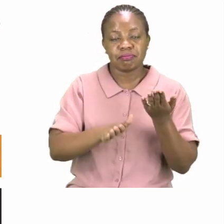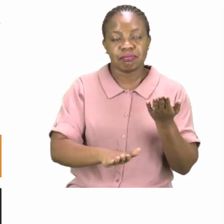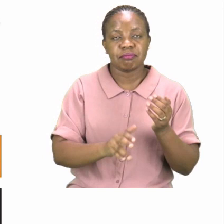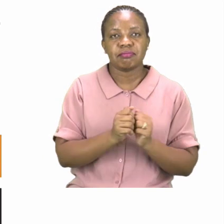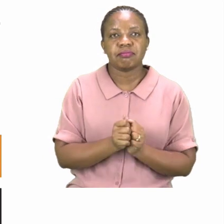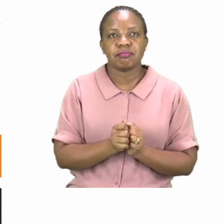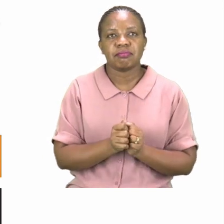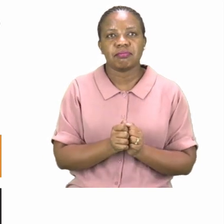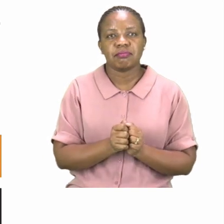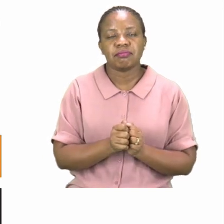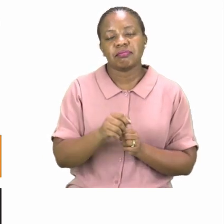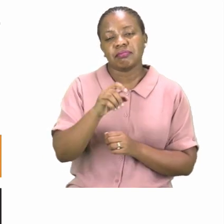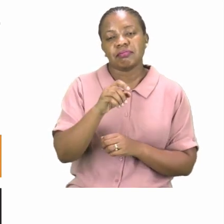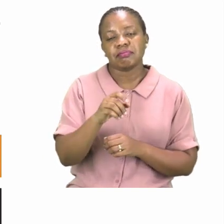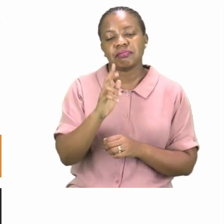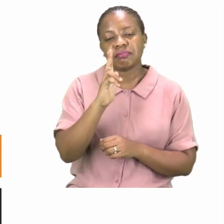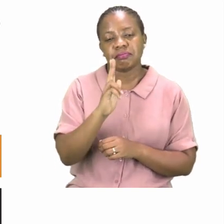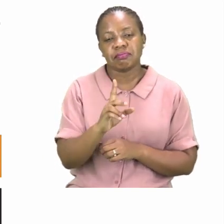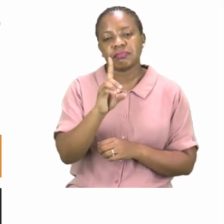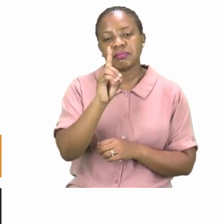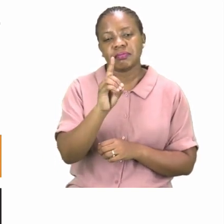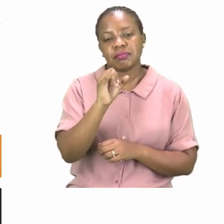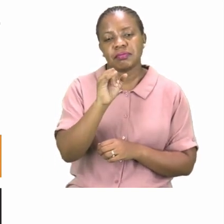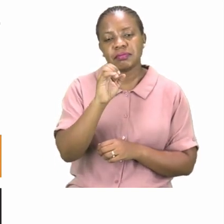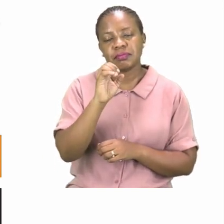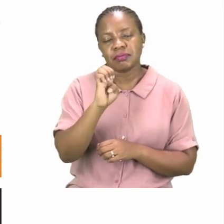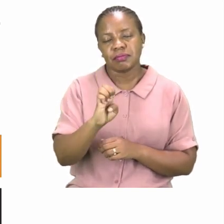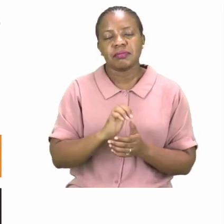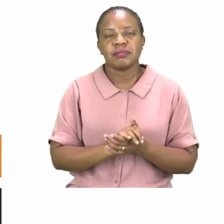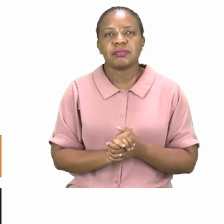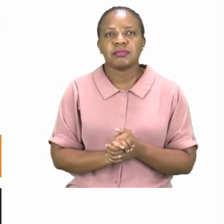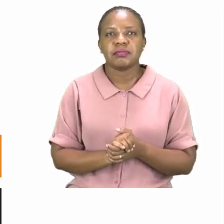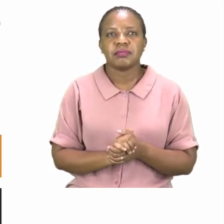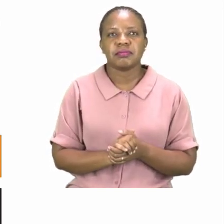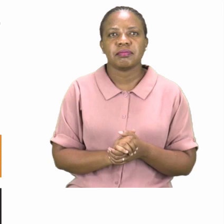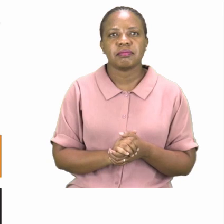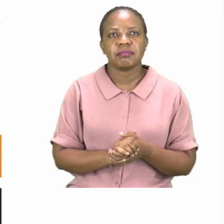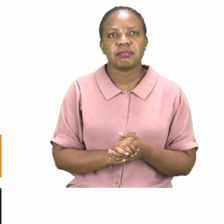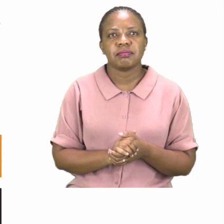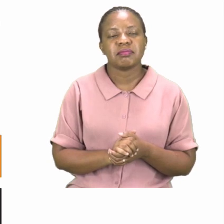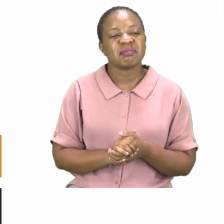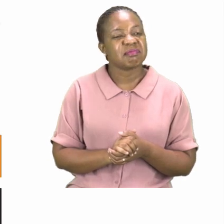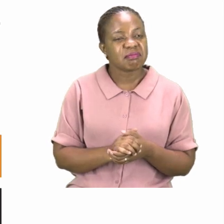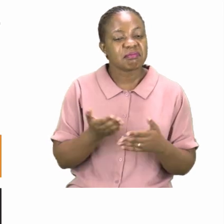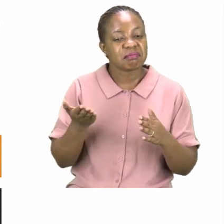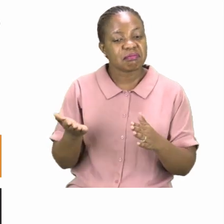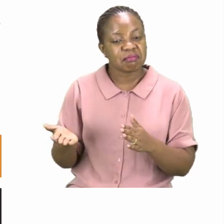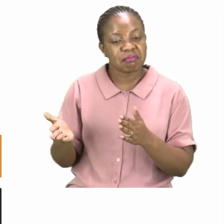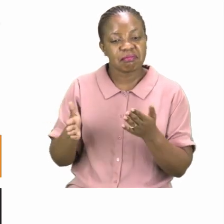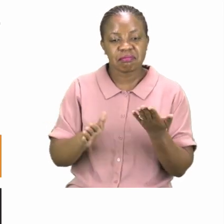them deaths. A death, my dear boys and girls, is a part of our